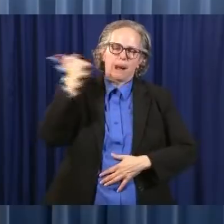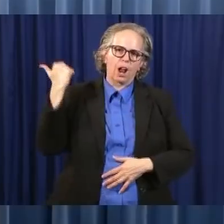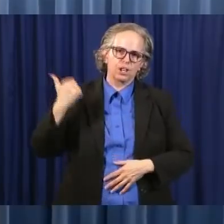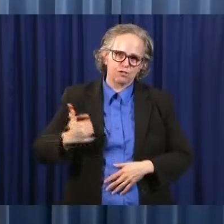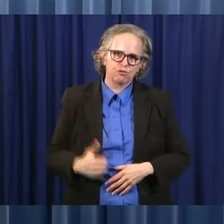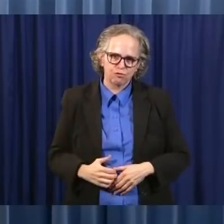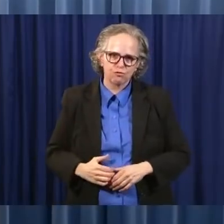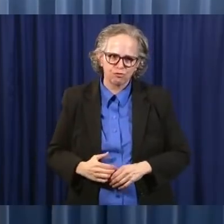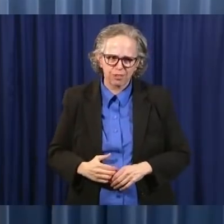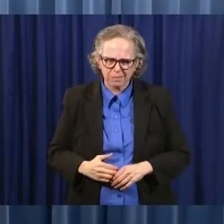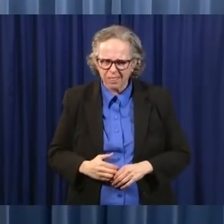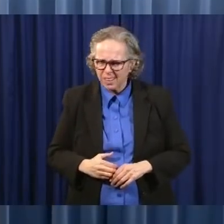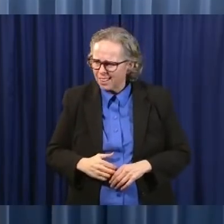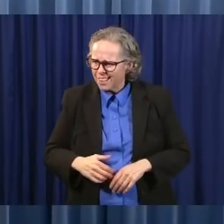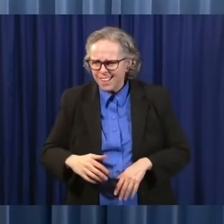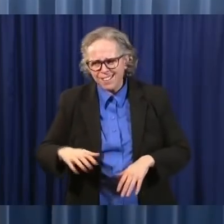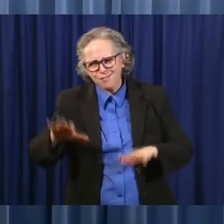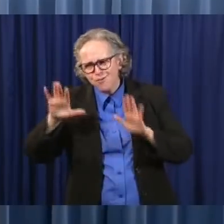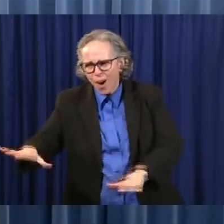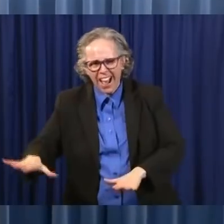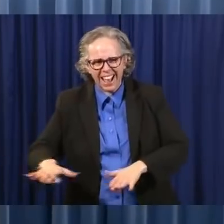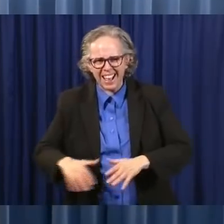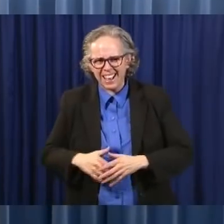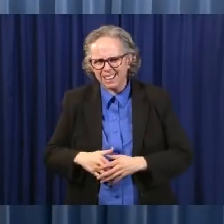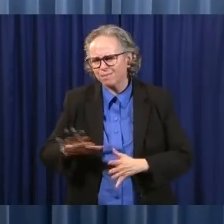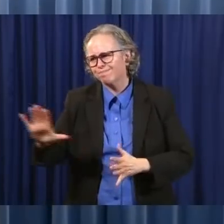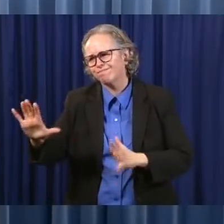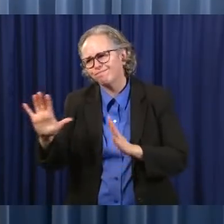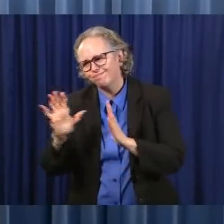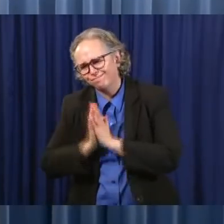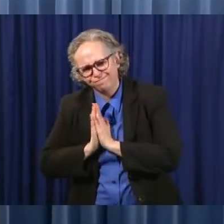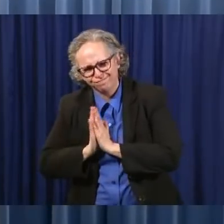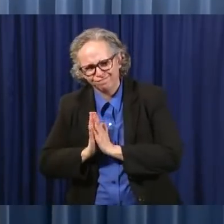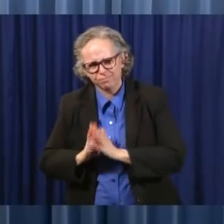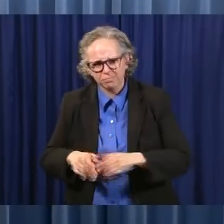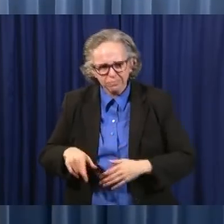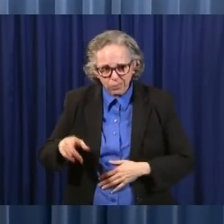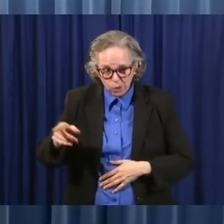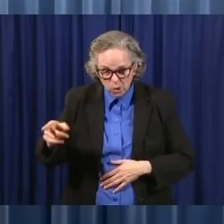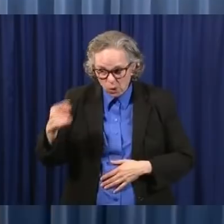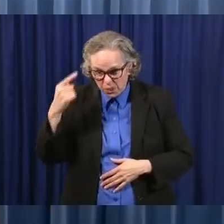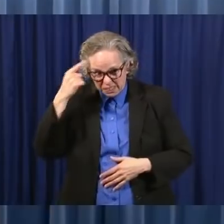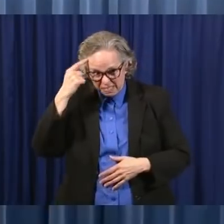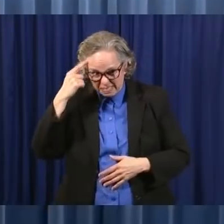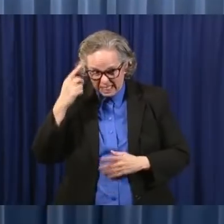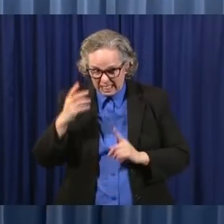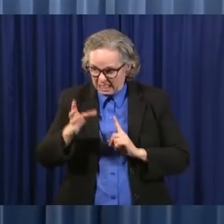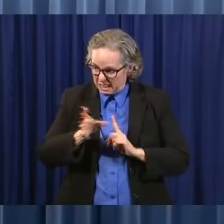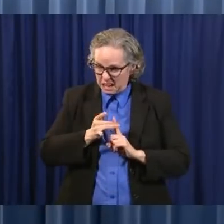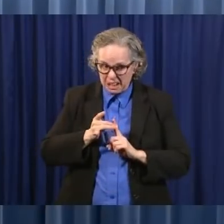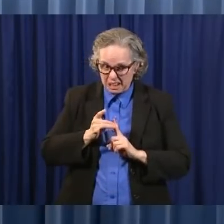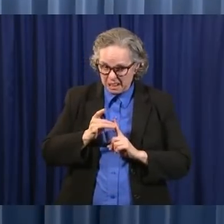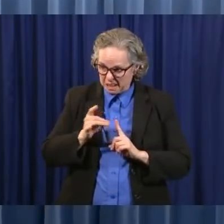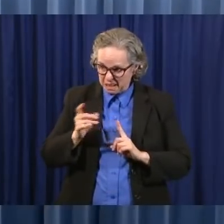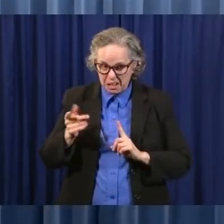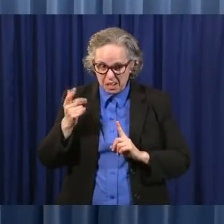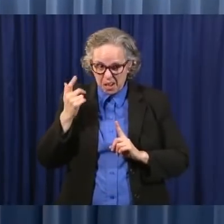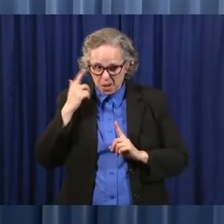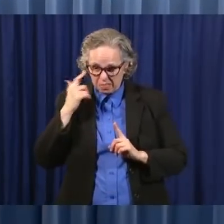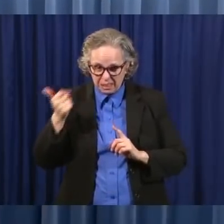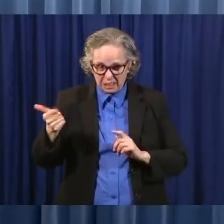no, that's great. Oh, that's great. Did you think you had COVID-19? Did you kind of self-diagnose